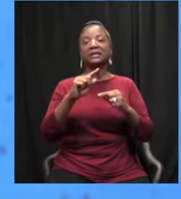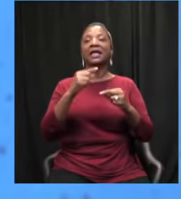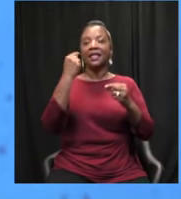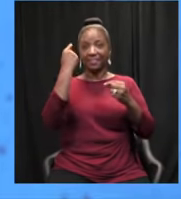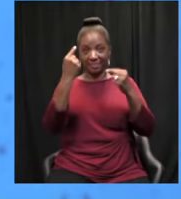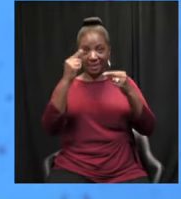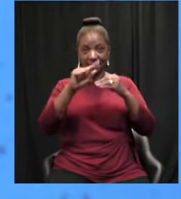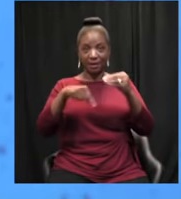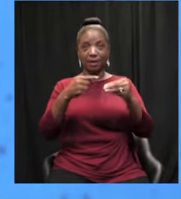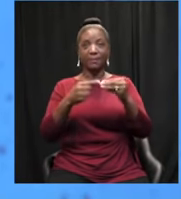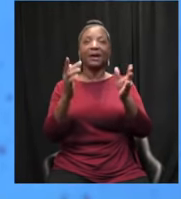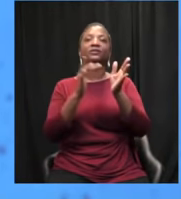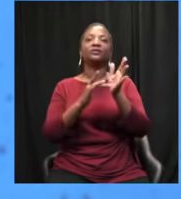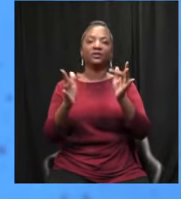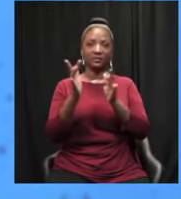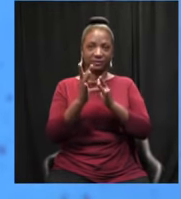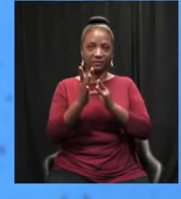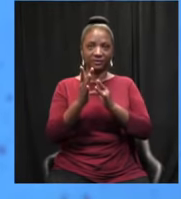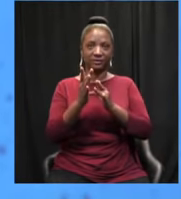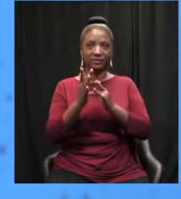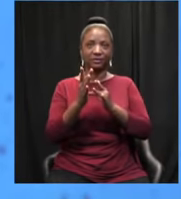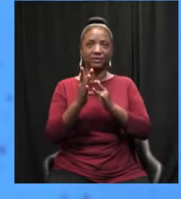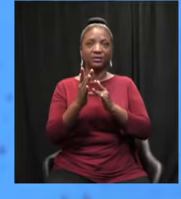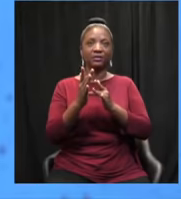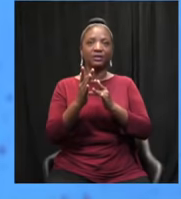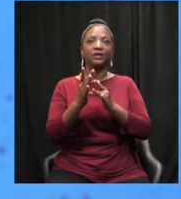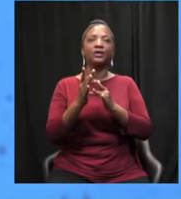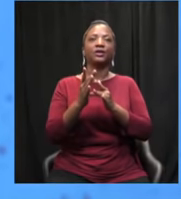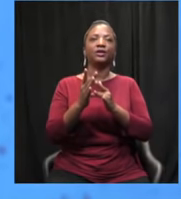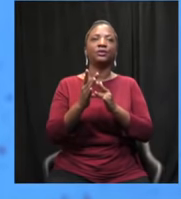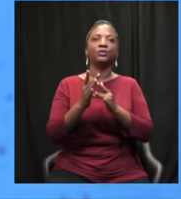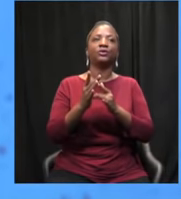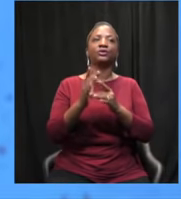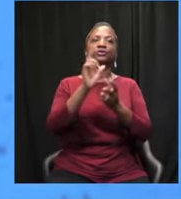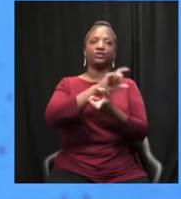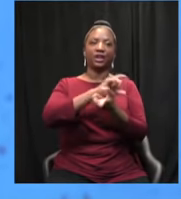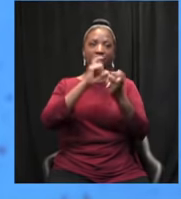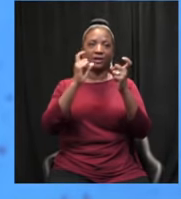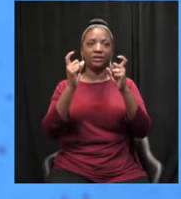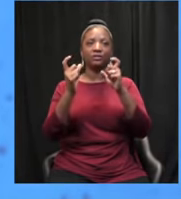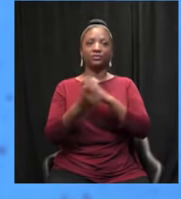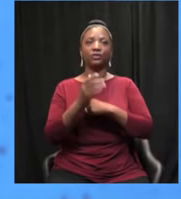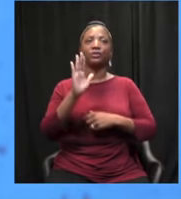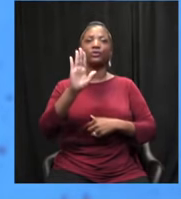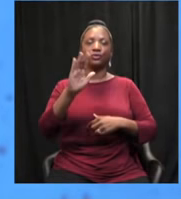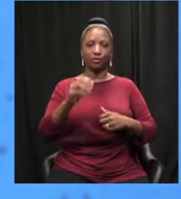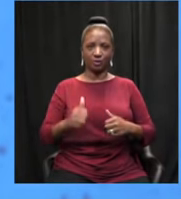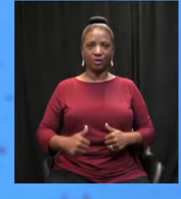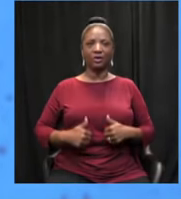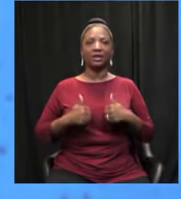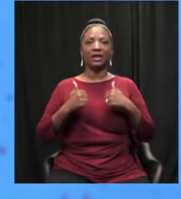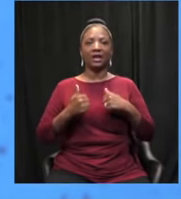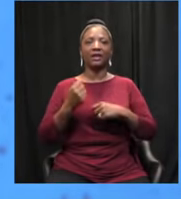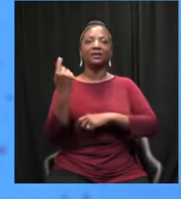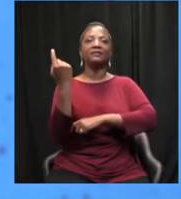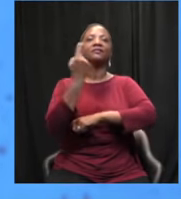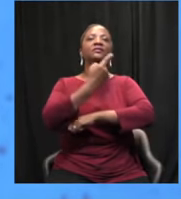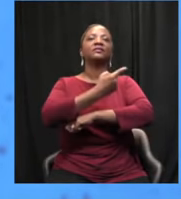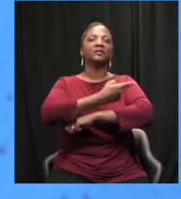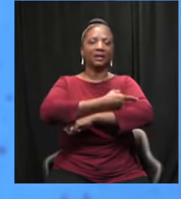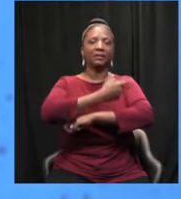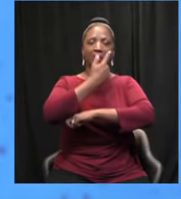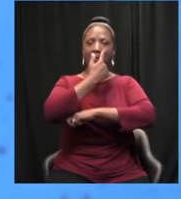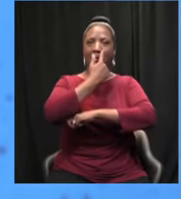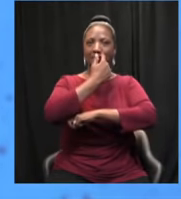2 minutes thinking about Jesus, it will shape your entire day. Maybe the reason that we sometimes get overrun